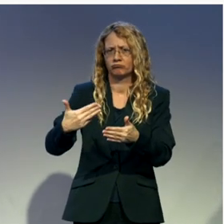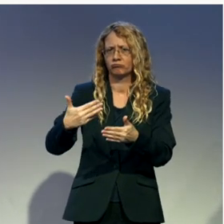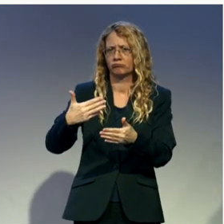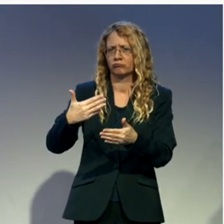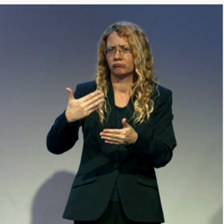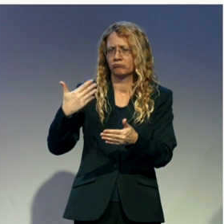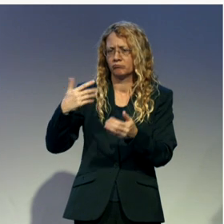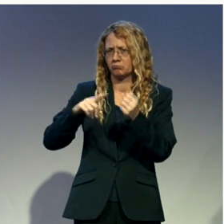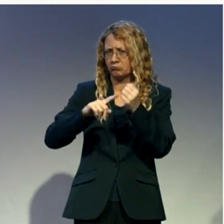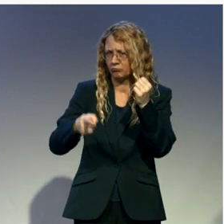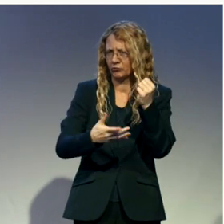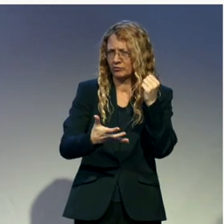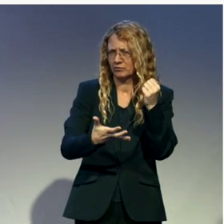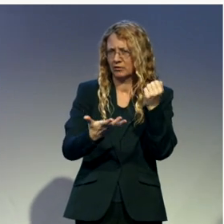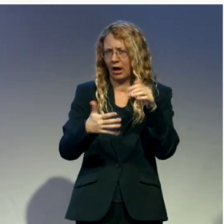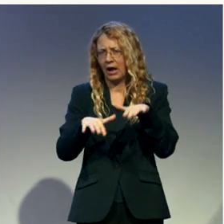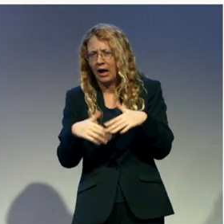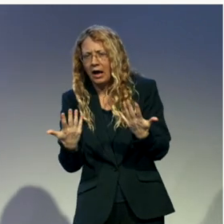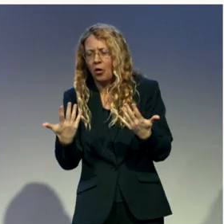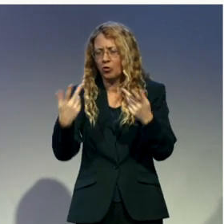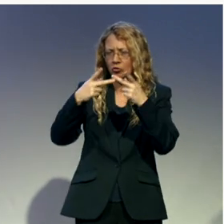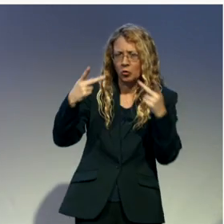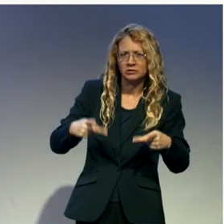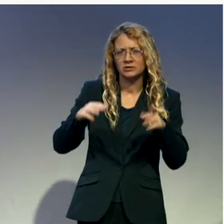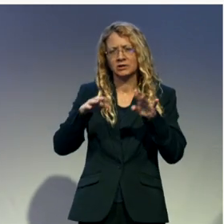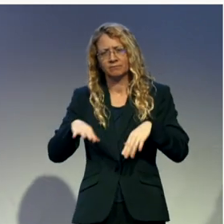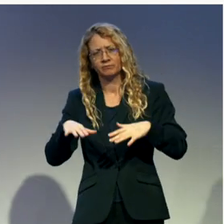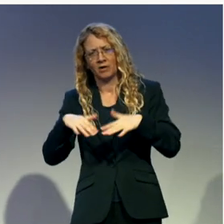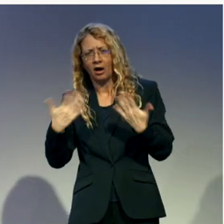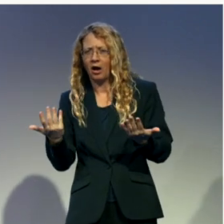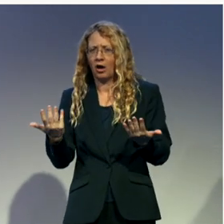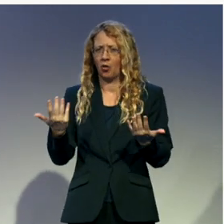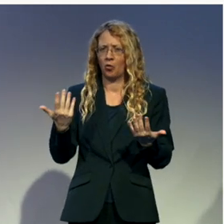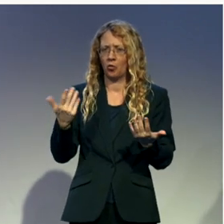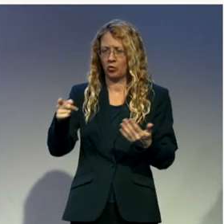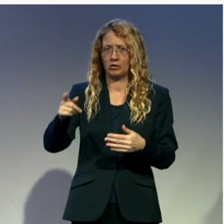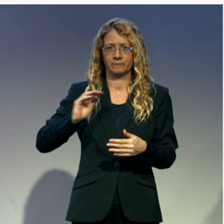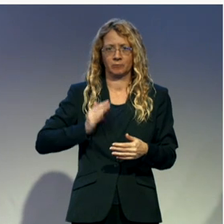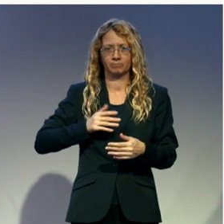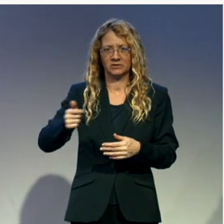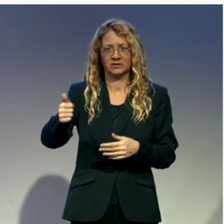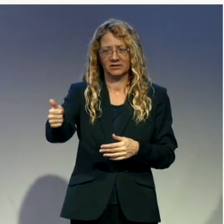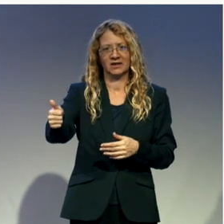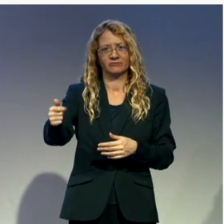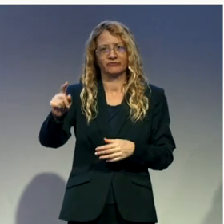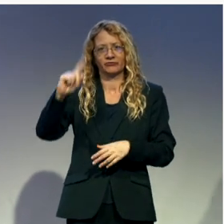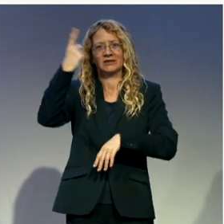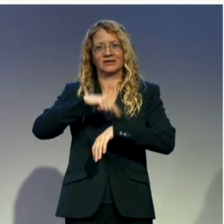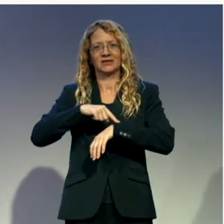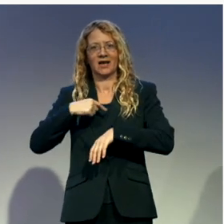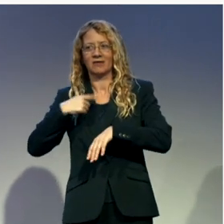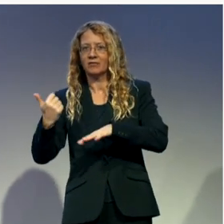for many of the women, this is absolutely the first time they've been in charge of and being part of this process, and they're learning so much from